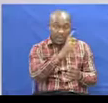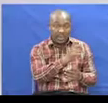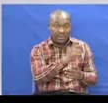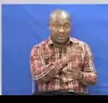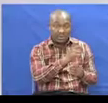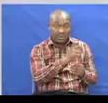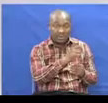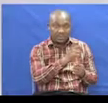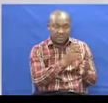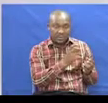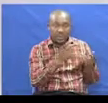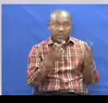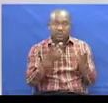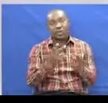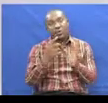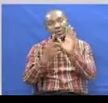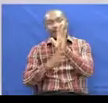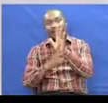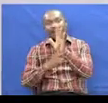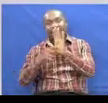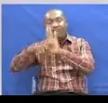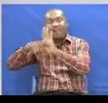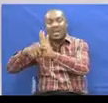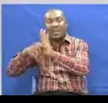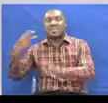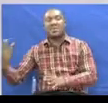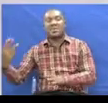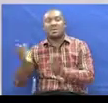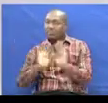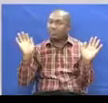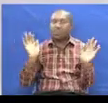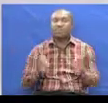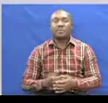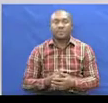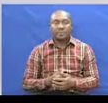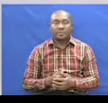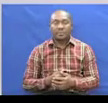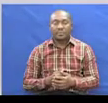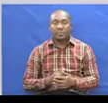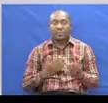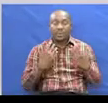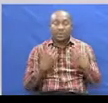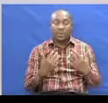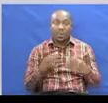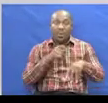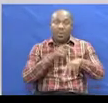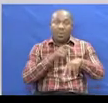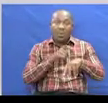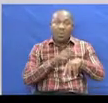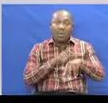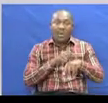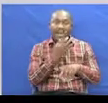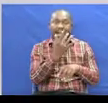you are removing 3. Remember, you are taking 3 to another side. So when a number, any